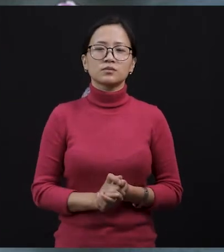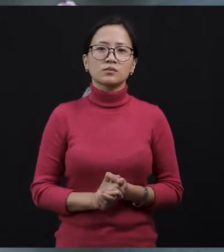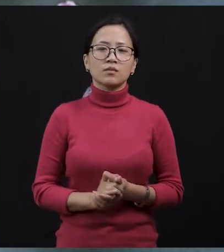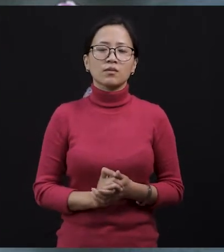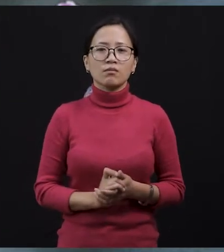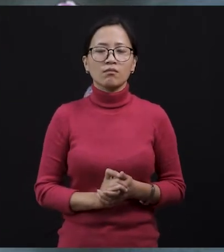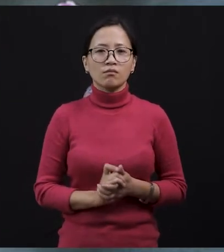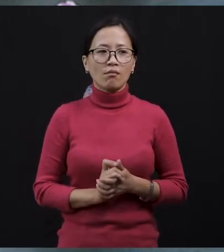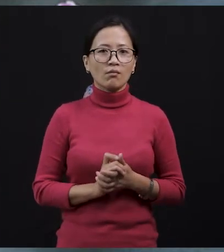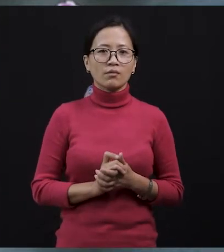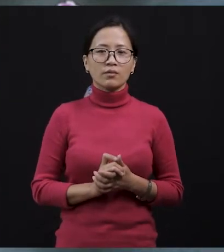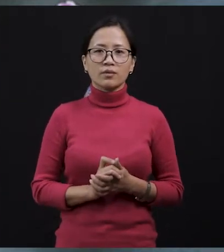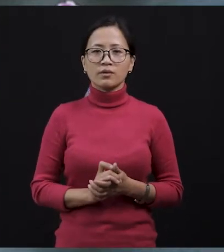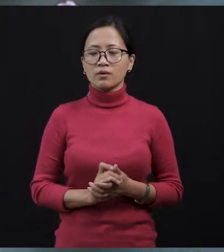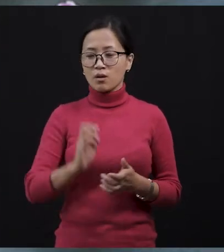have